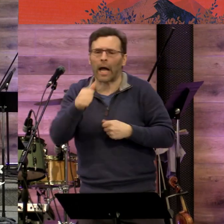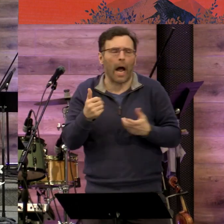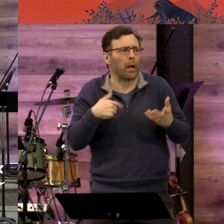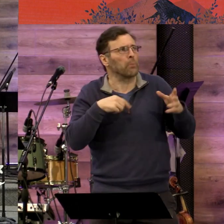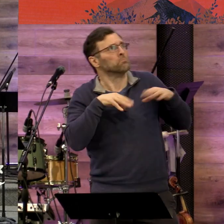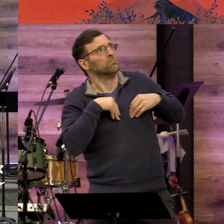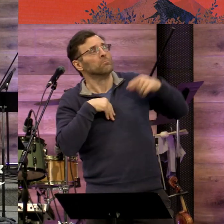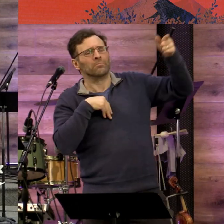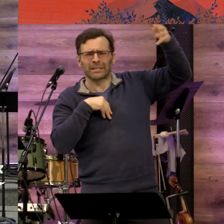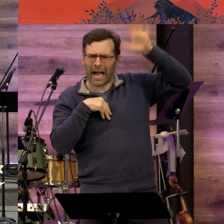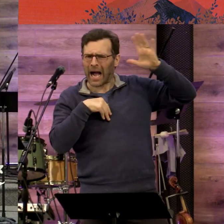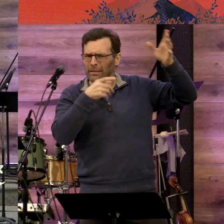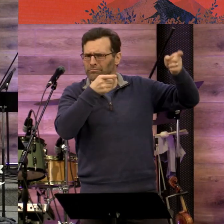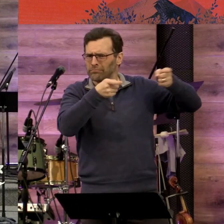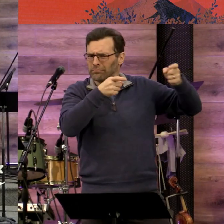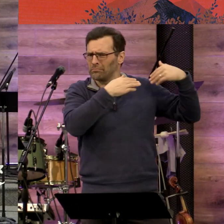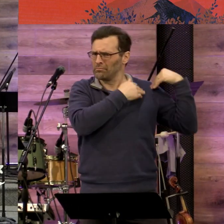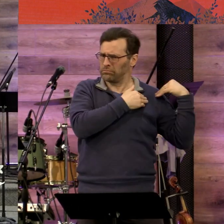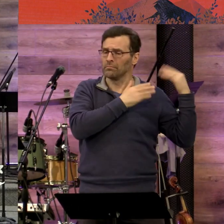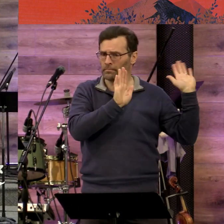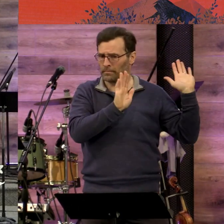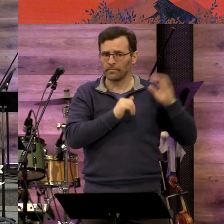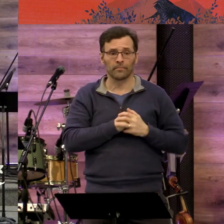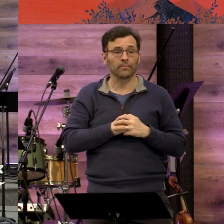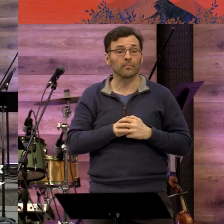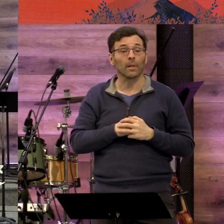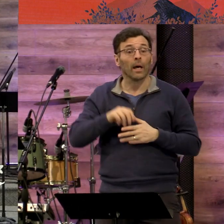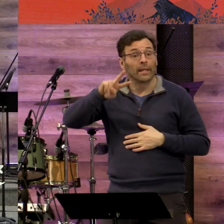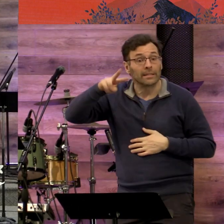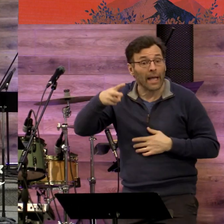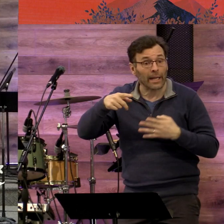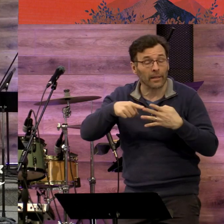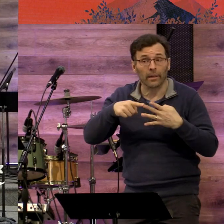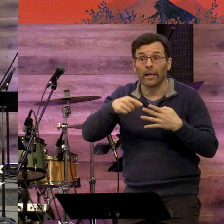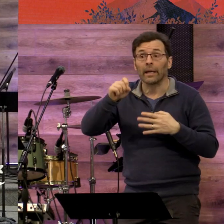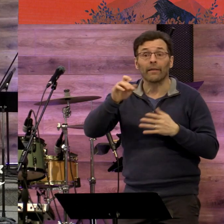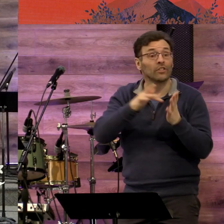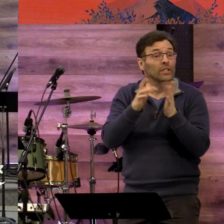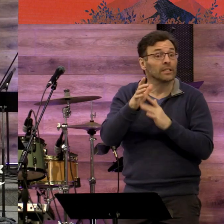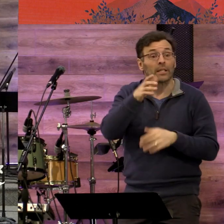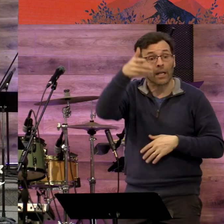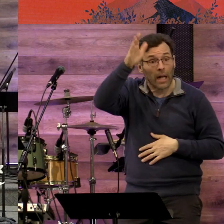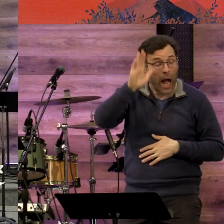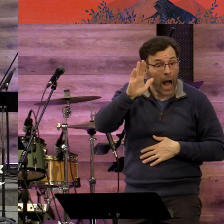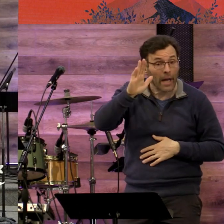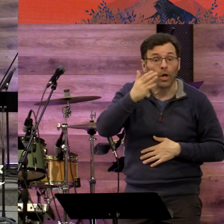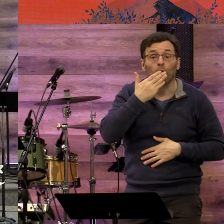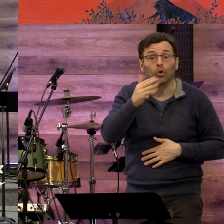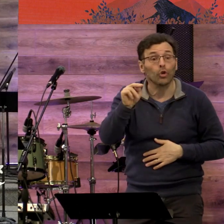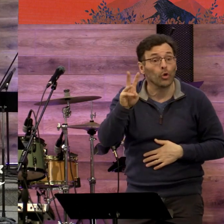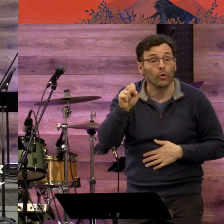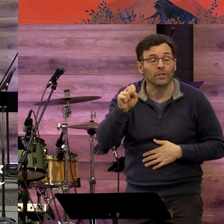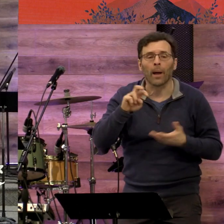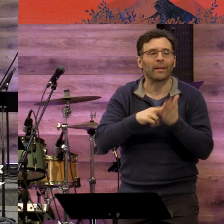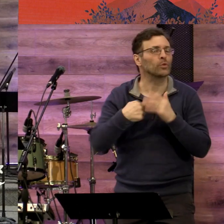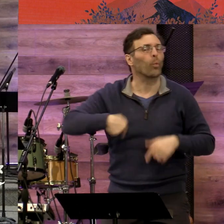the second implication about Jesus being God is that if Jesus is God, then the good news is we don't have